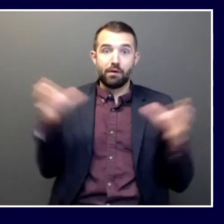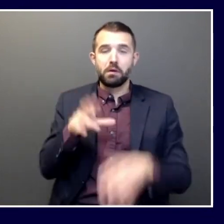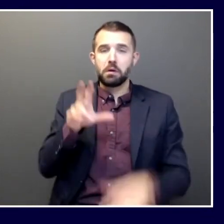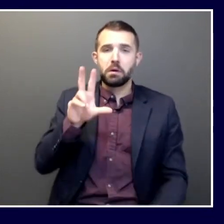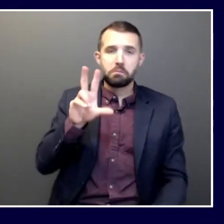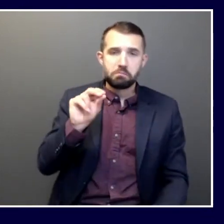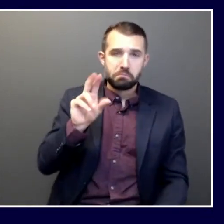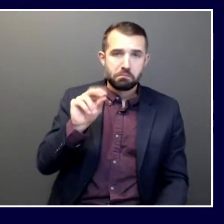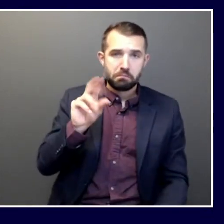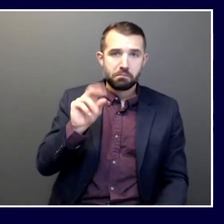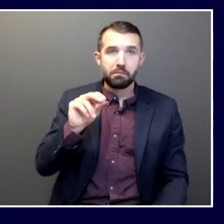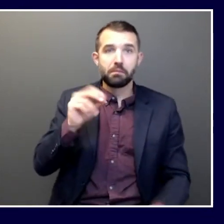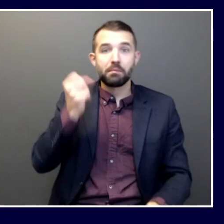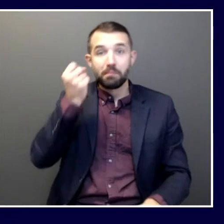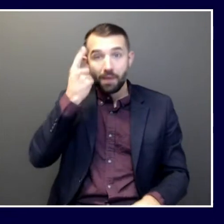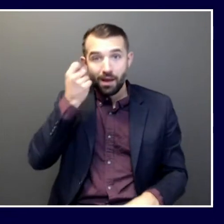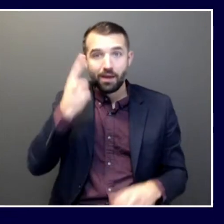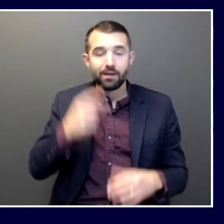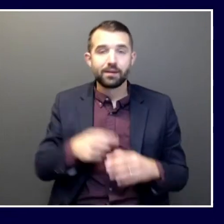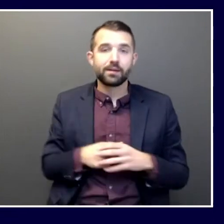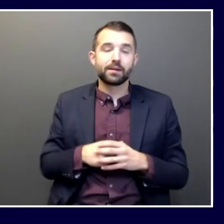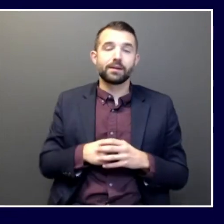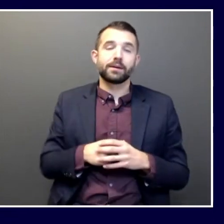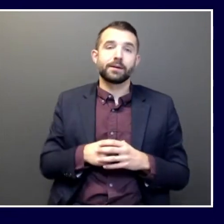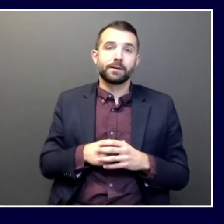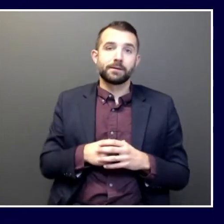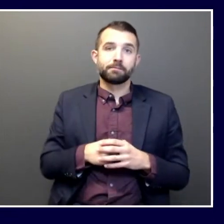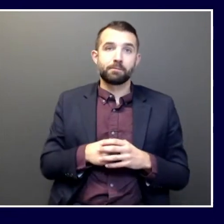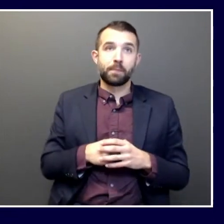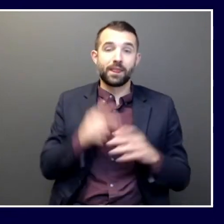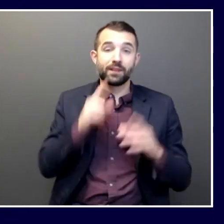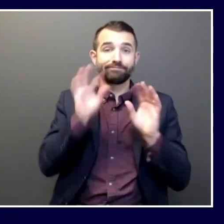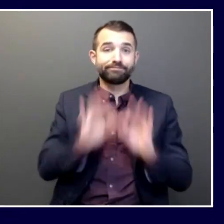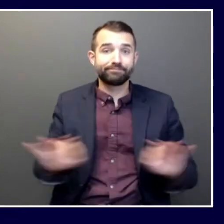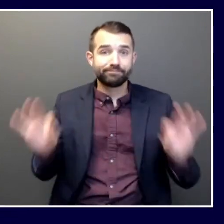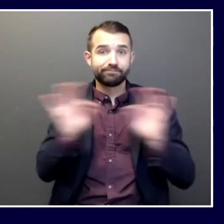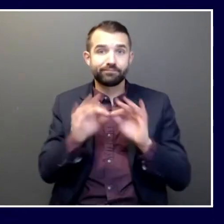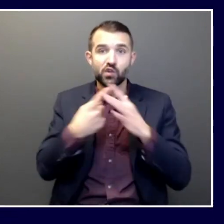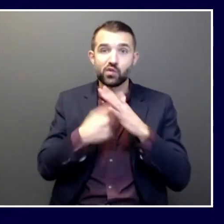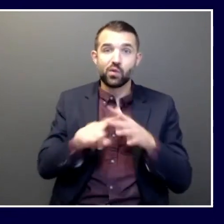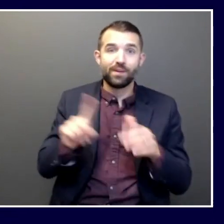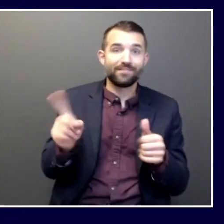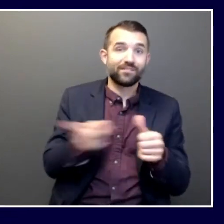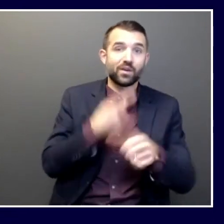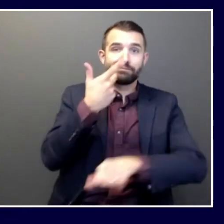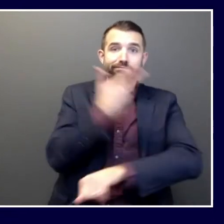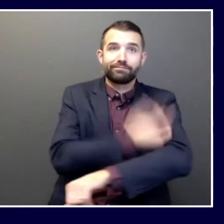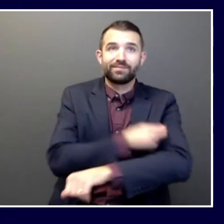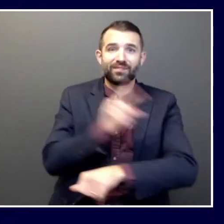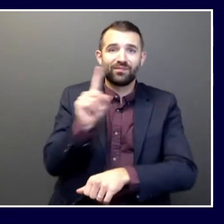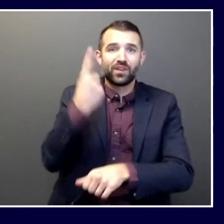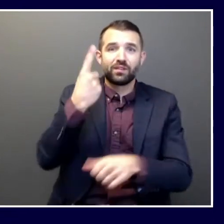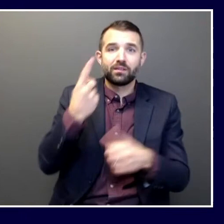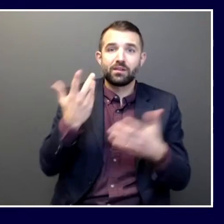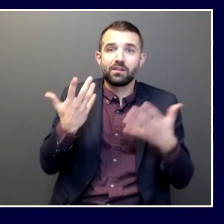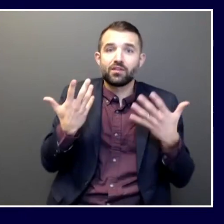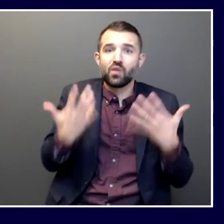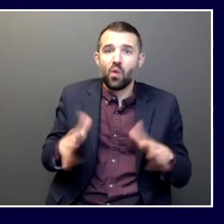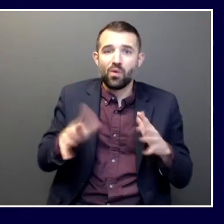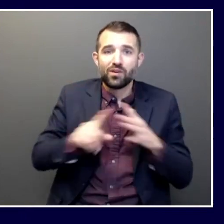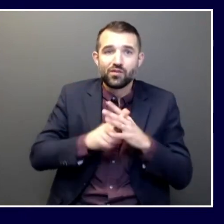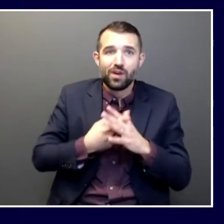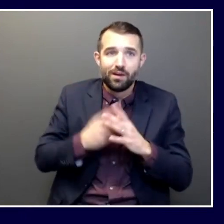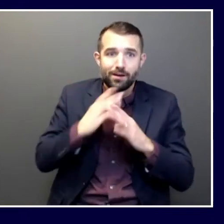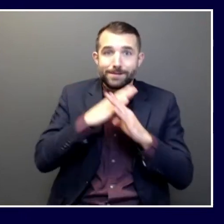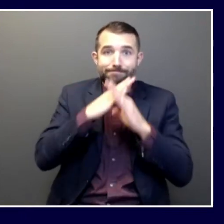start, because we know that there's a benefit to being vaccinated even after the first dose. So if all the children in the